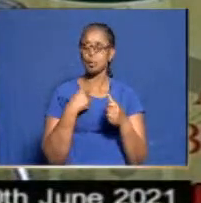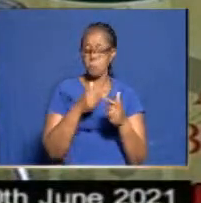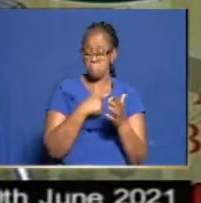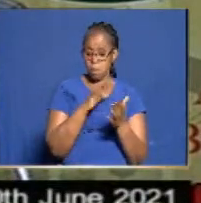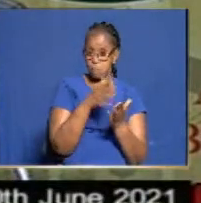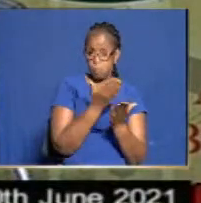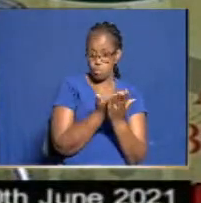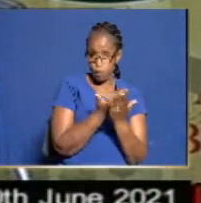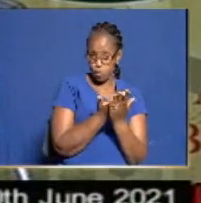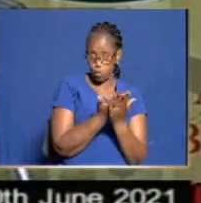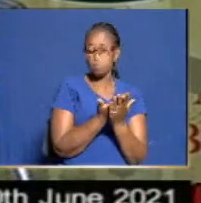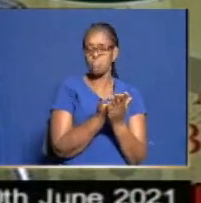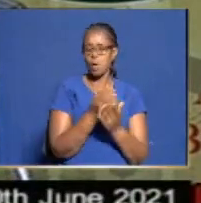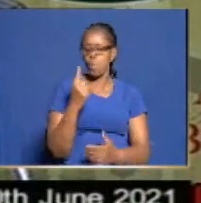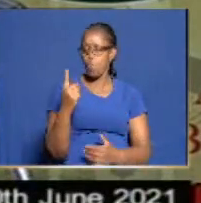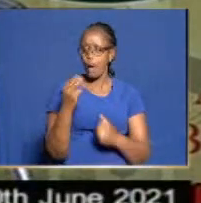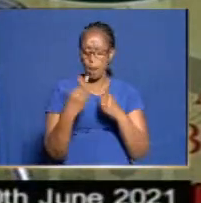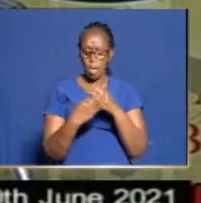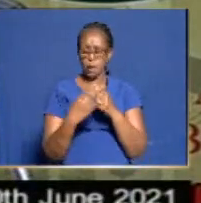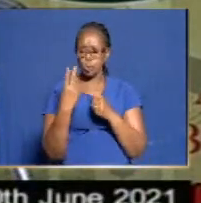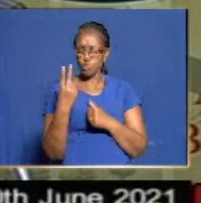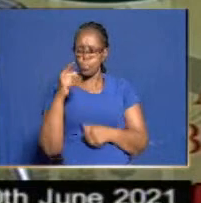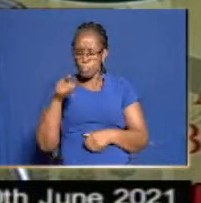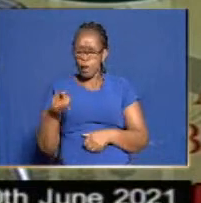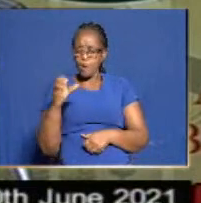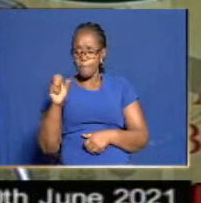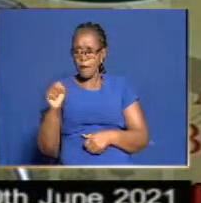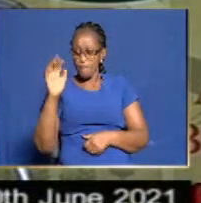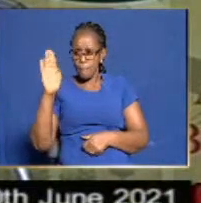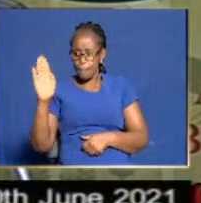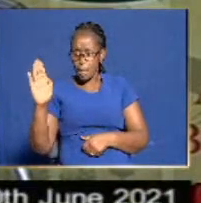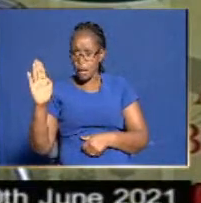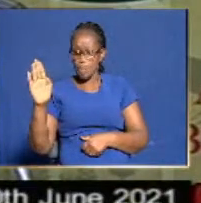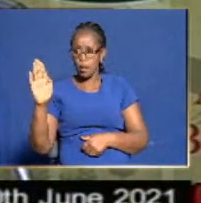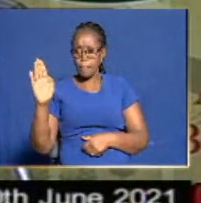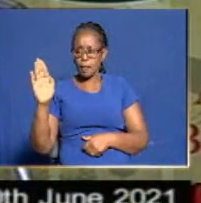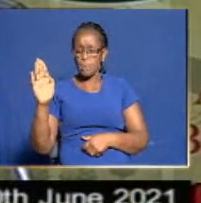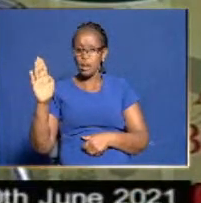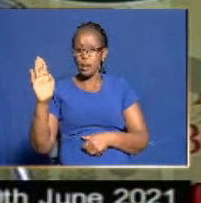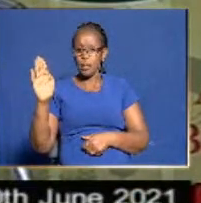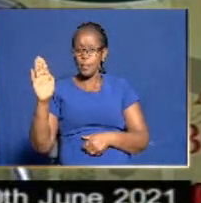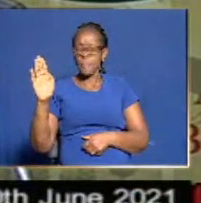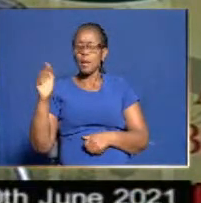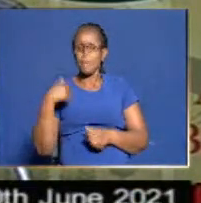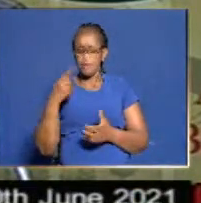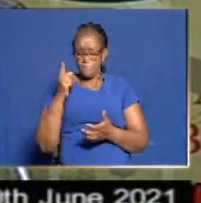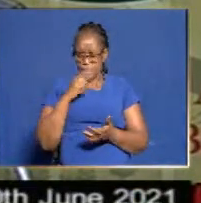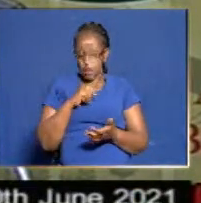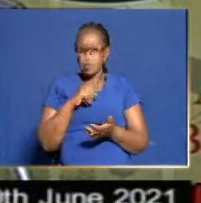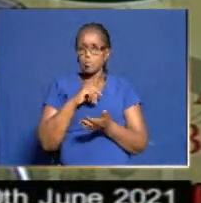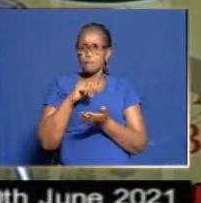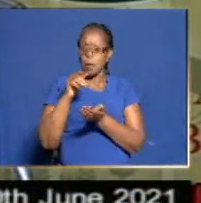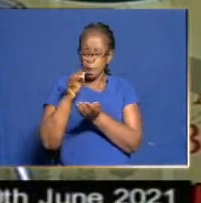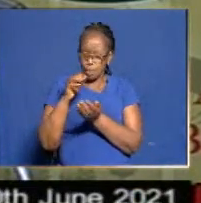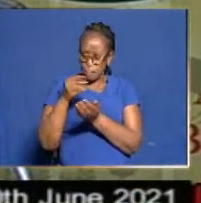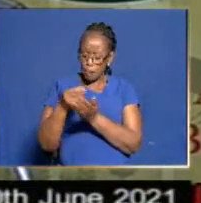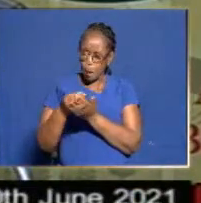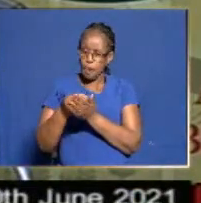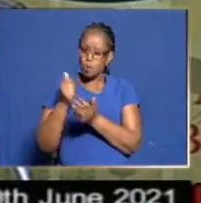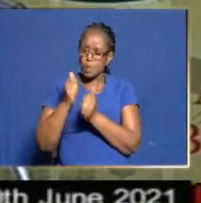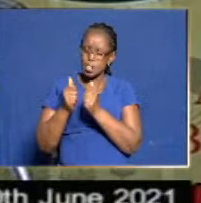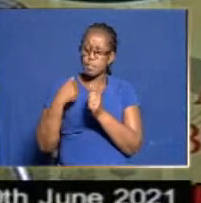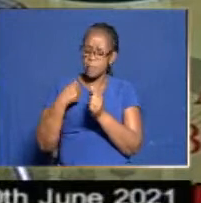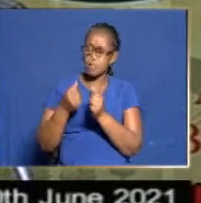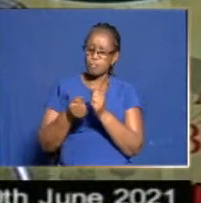an allocation of Kenya shilling 182.5 billion, excluding the provisions I have set aside for the Economic Stimulus Program and the